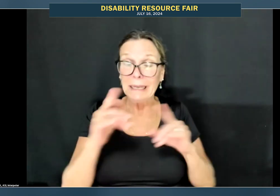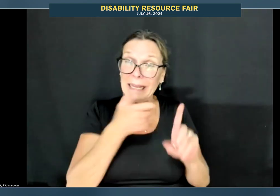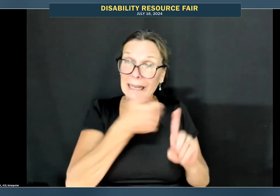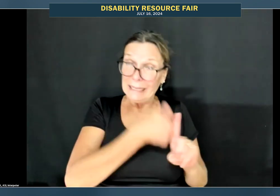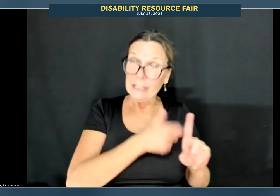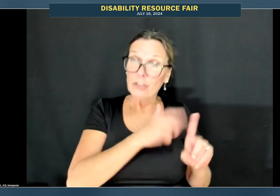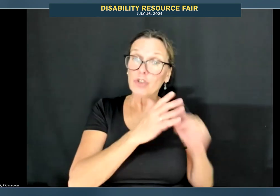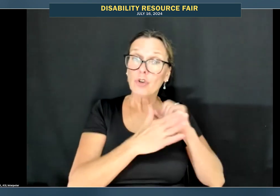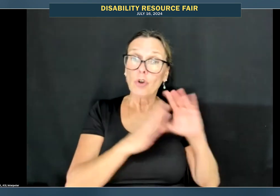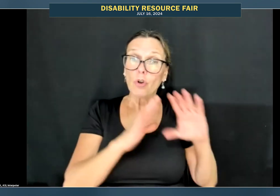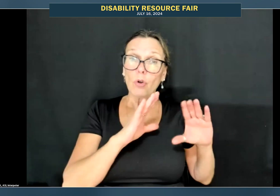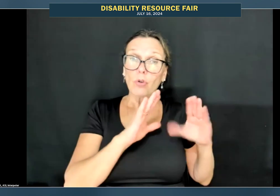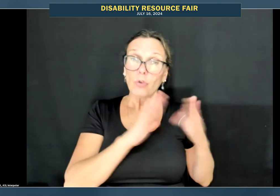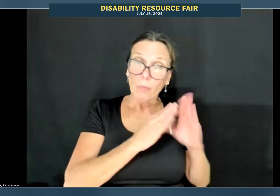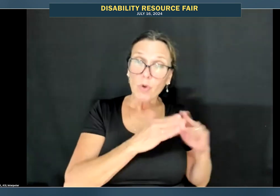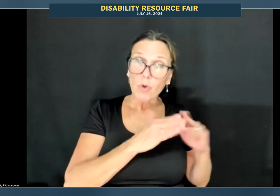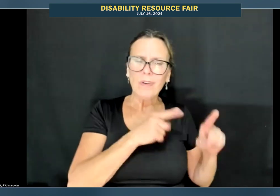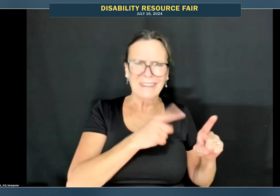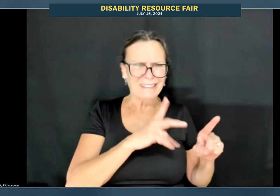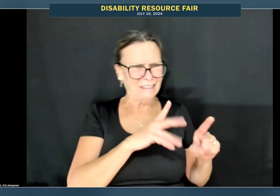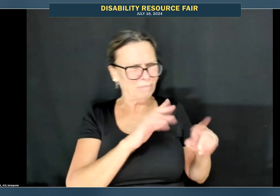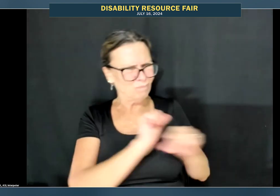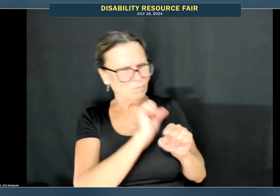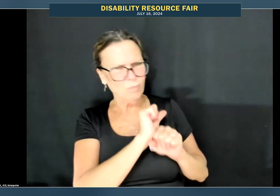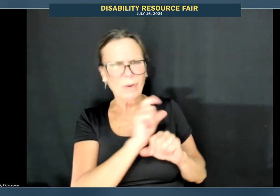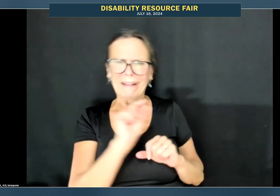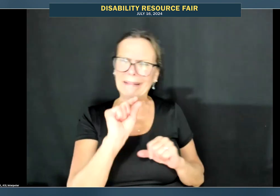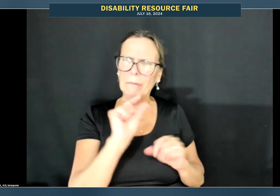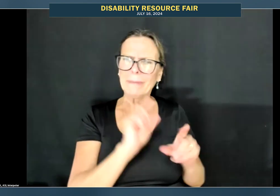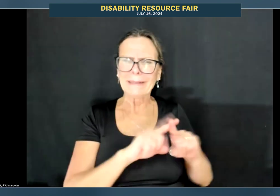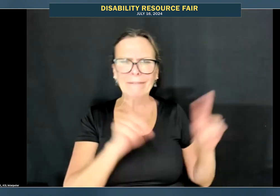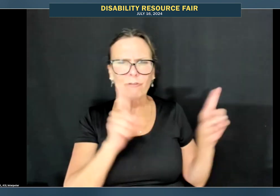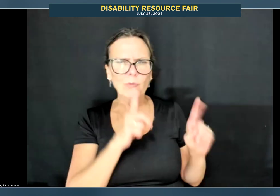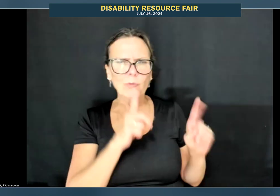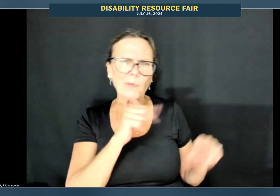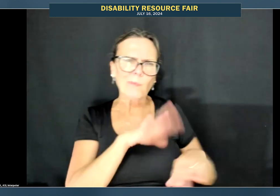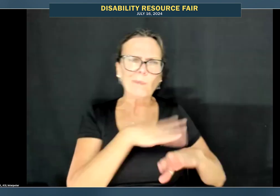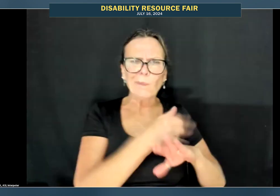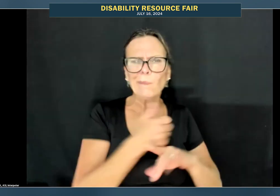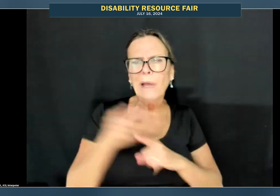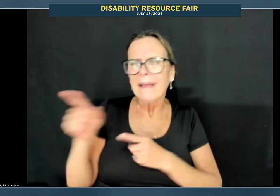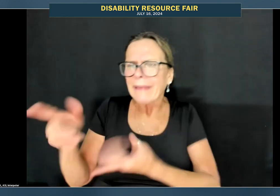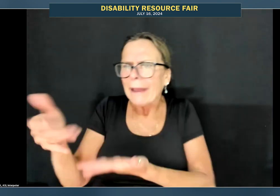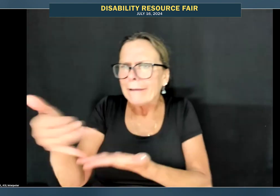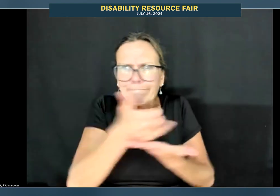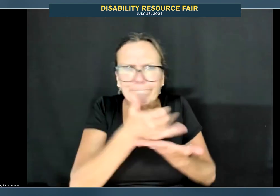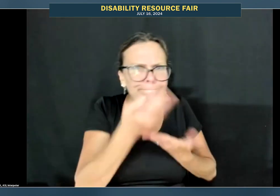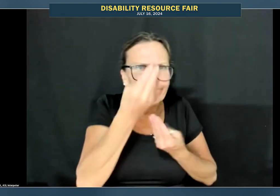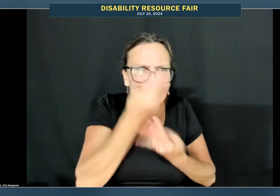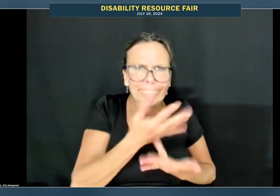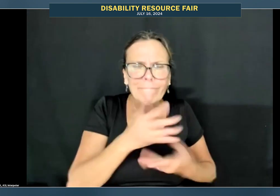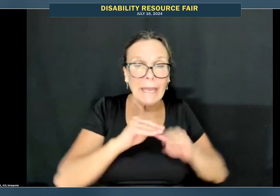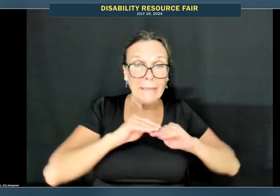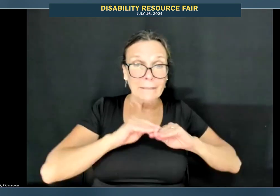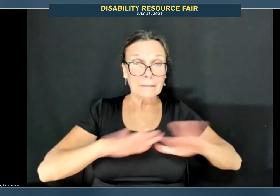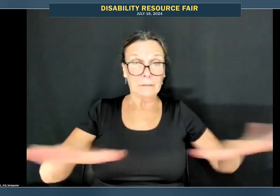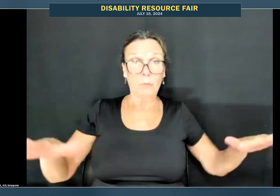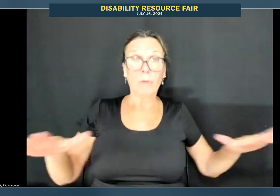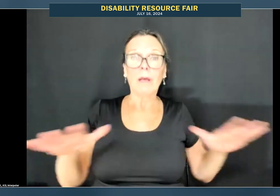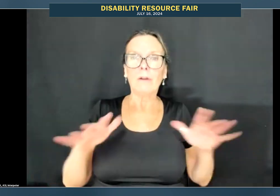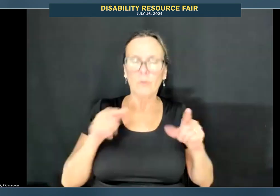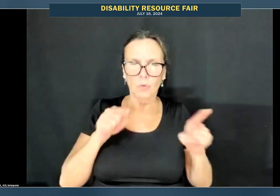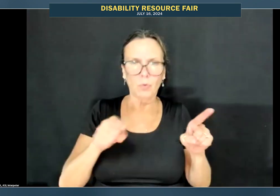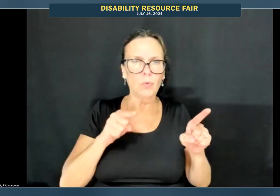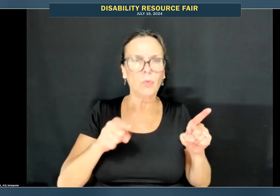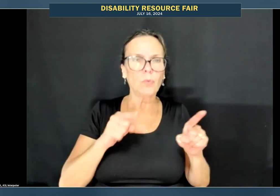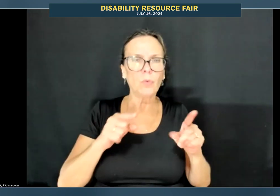who installs them. But with our partnerships, usually the Council on Aging take the information and disseminate it to the powers to be that will go